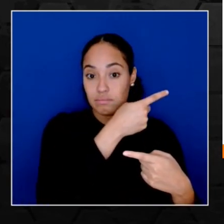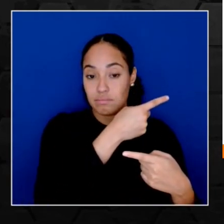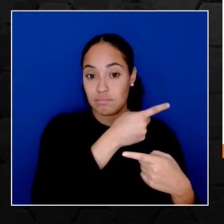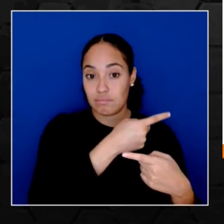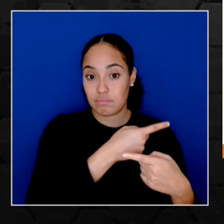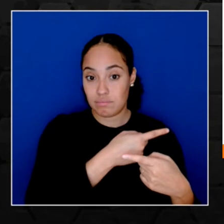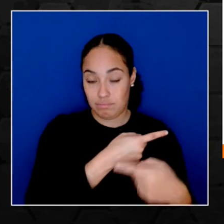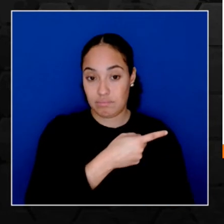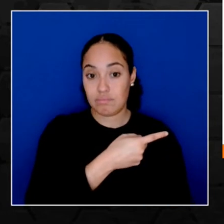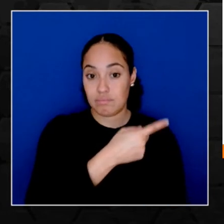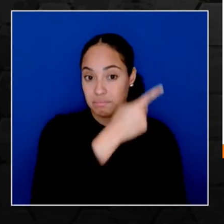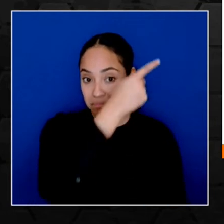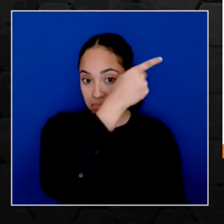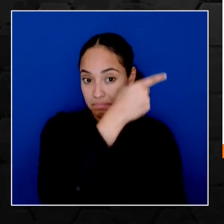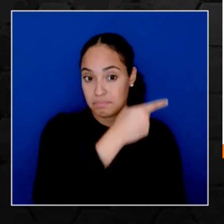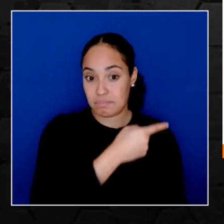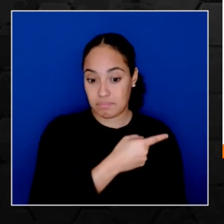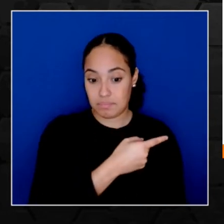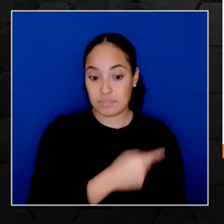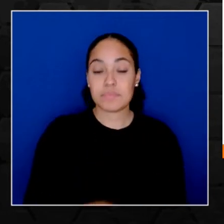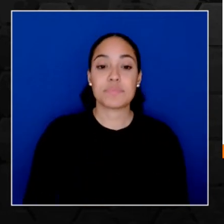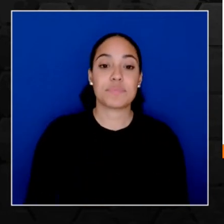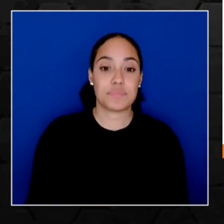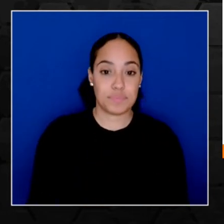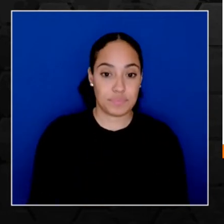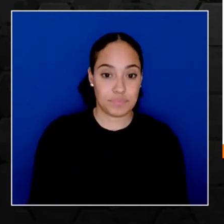tensorflow.org/js/models. If you want to contribute to GitHub, so again,